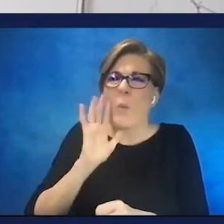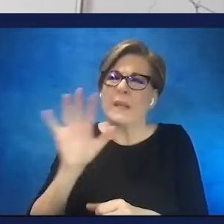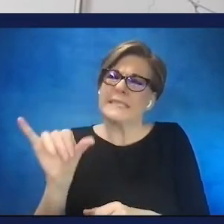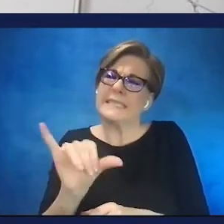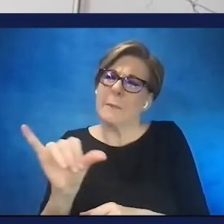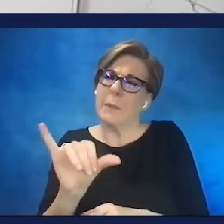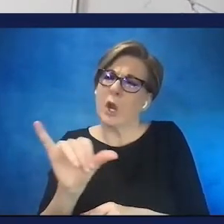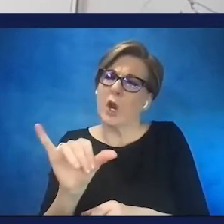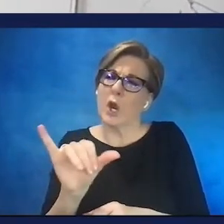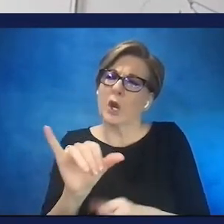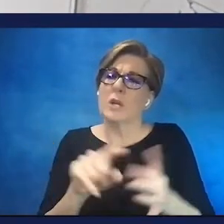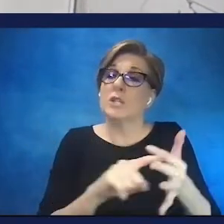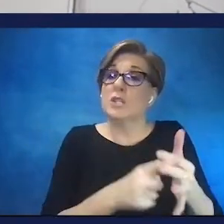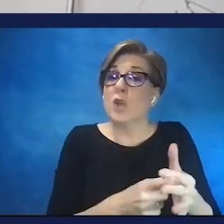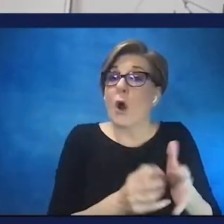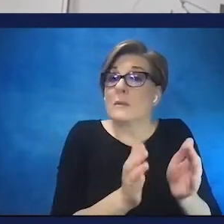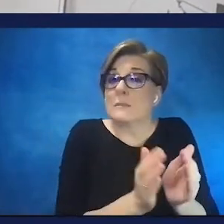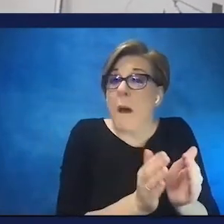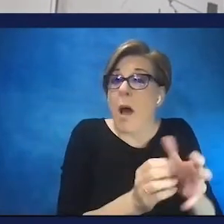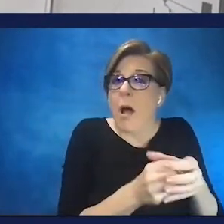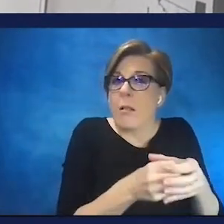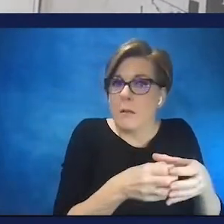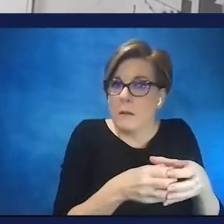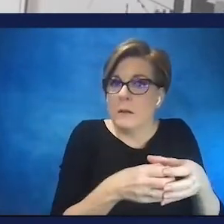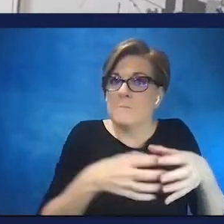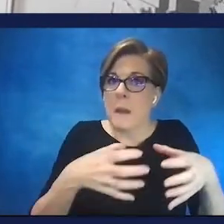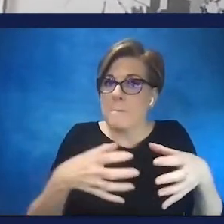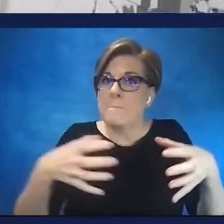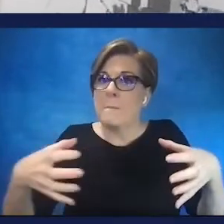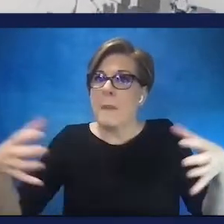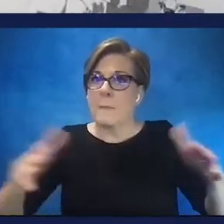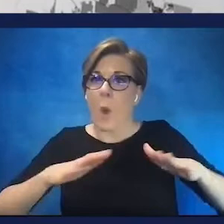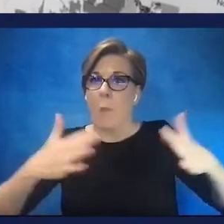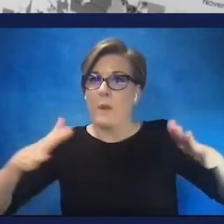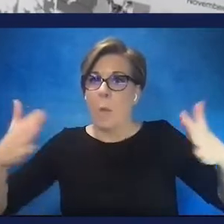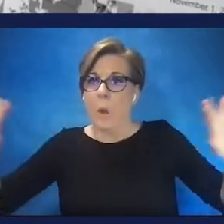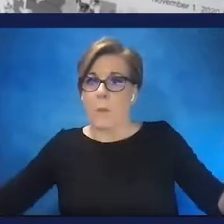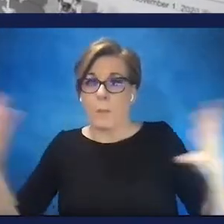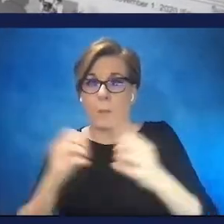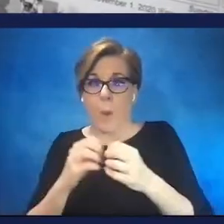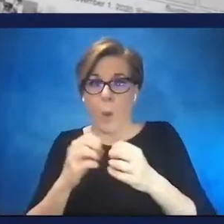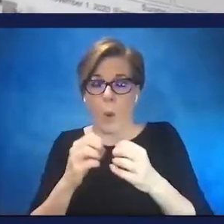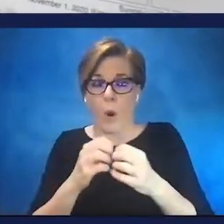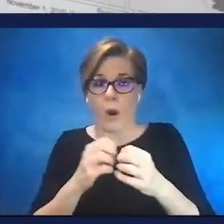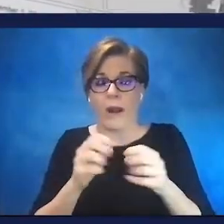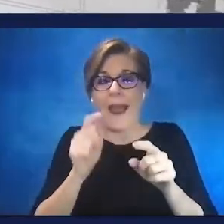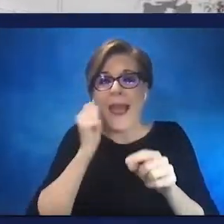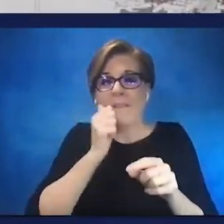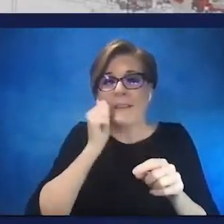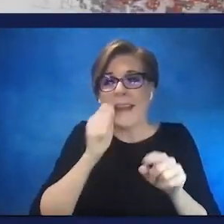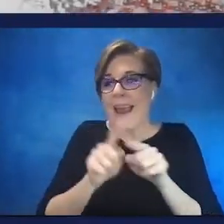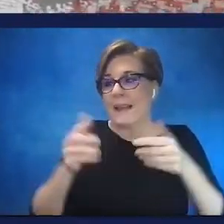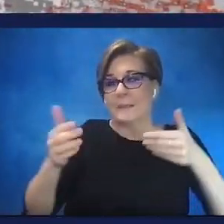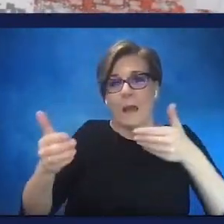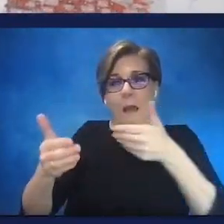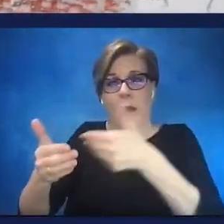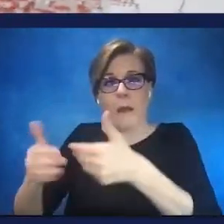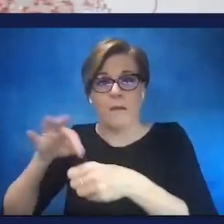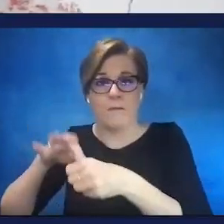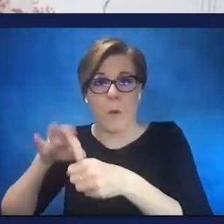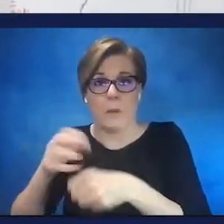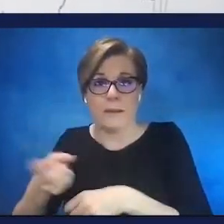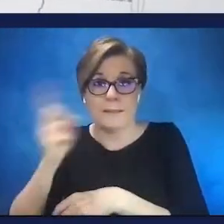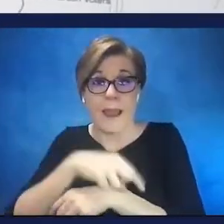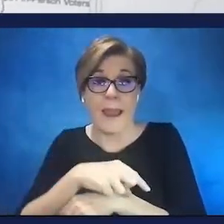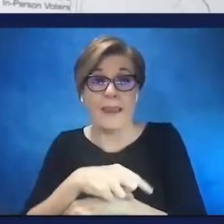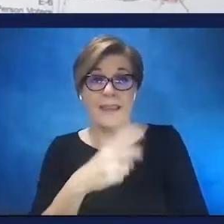similar amount of numbers, and we'll use maps like this that help us make those decisions. And specifically, right,